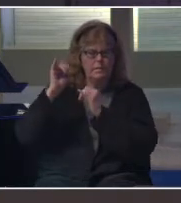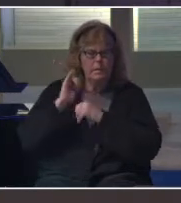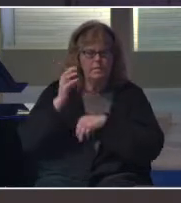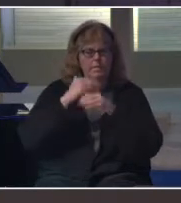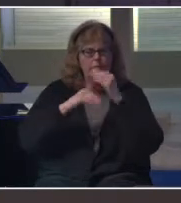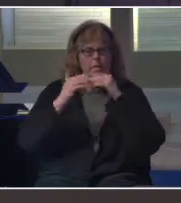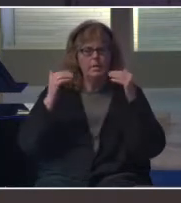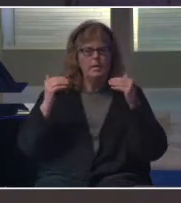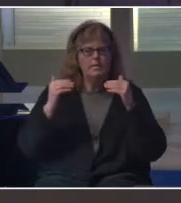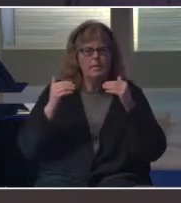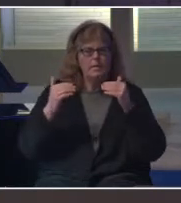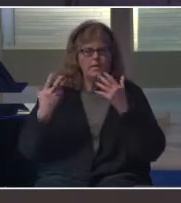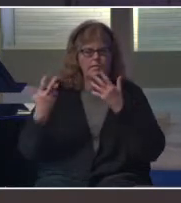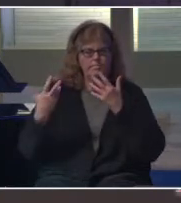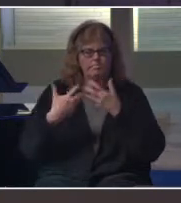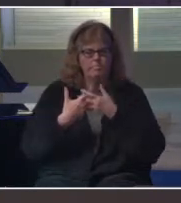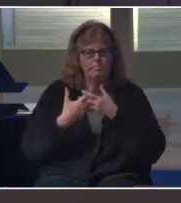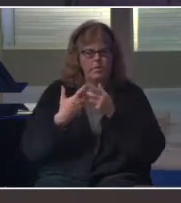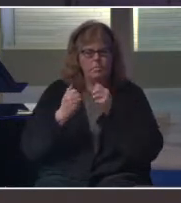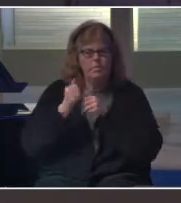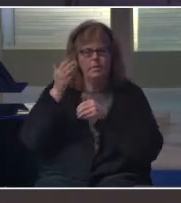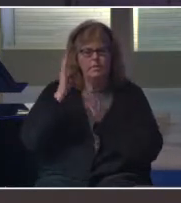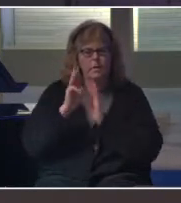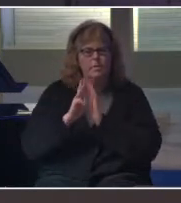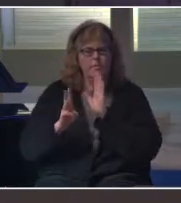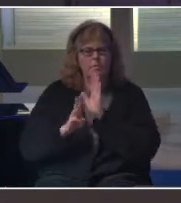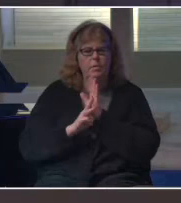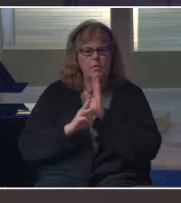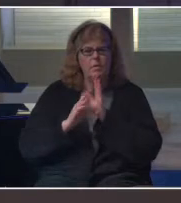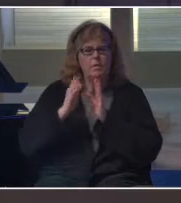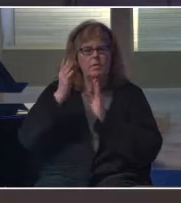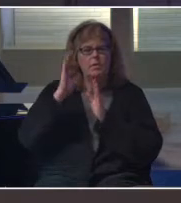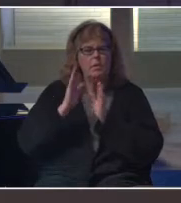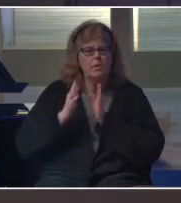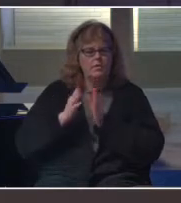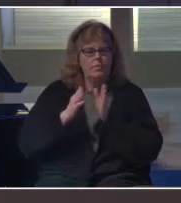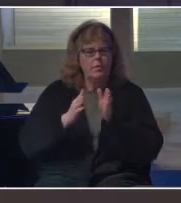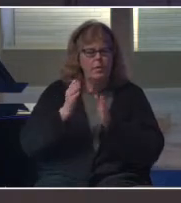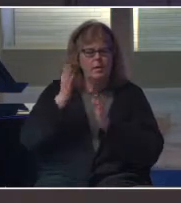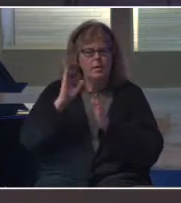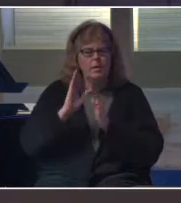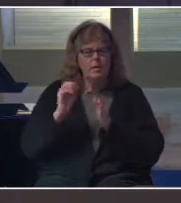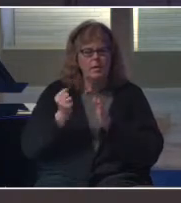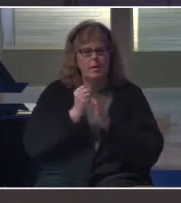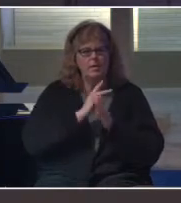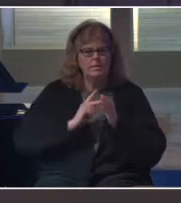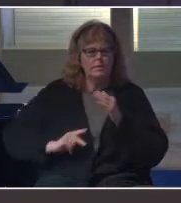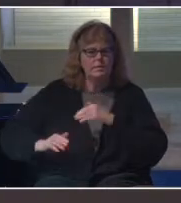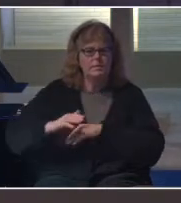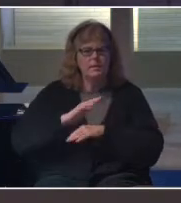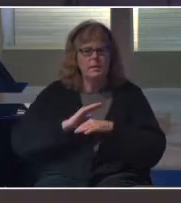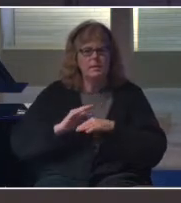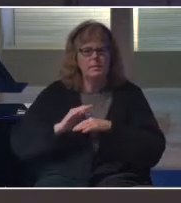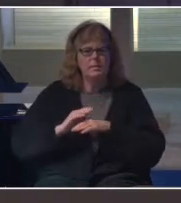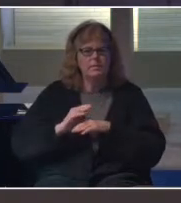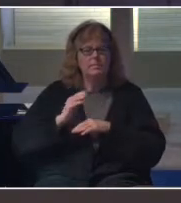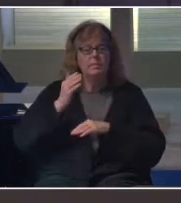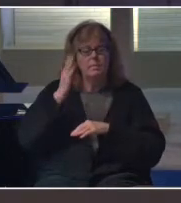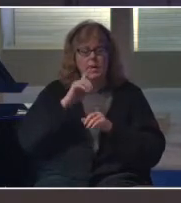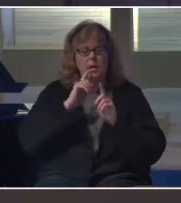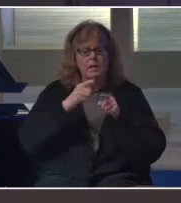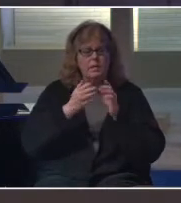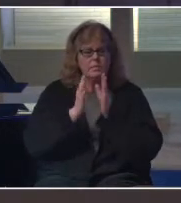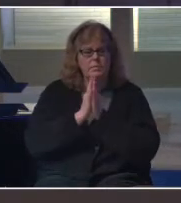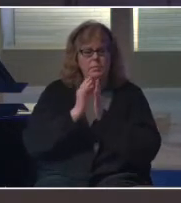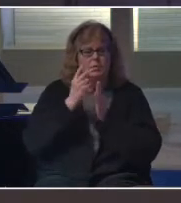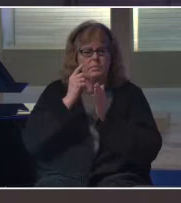heaven. It's aligning ourselves with God's will and God's way and God's kingdom. God answers prayers, as we see